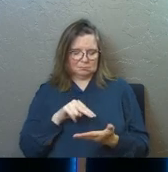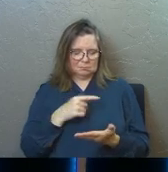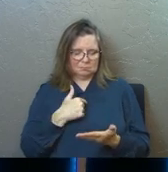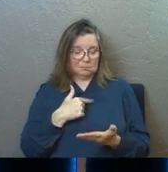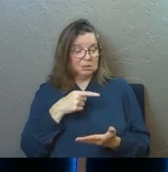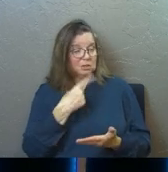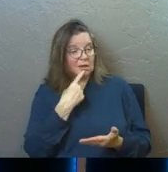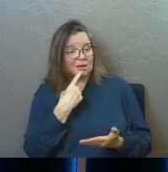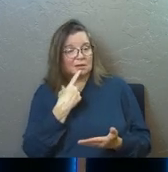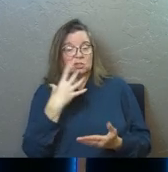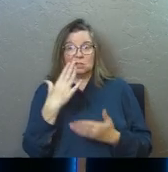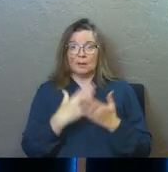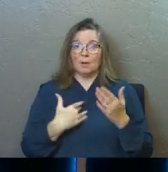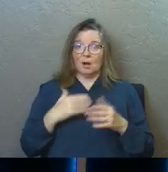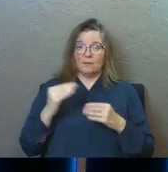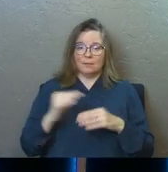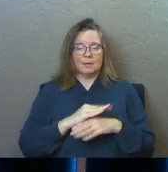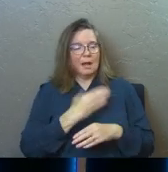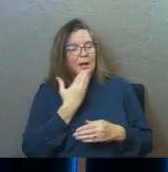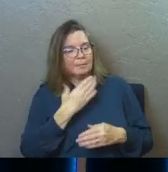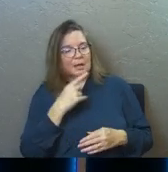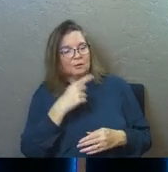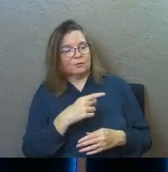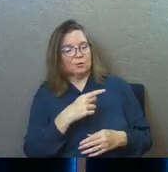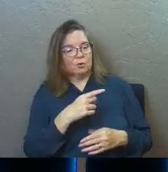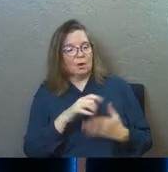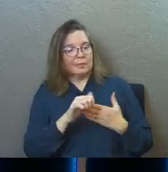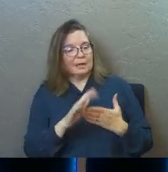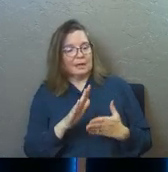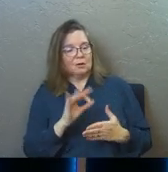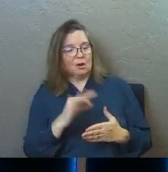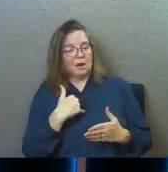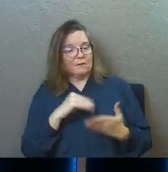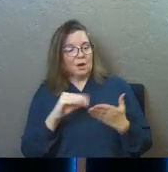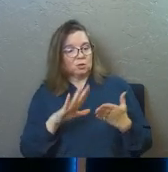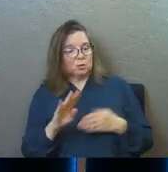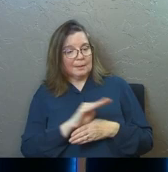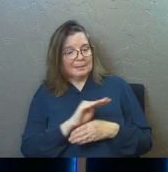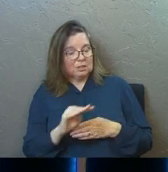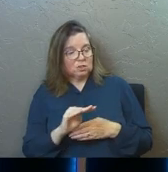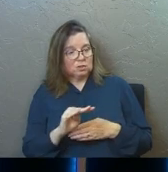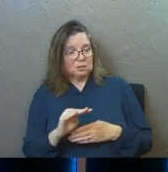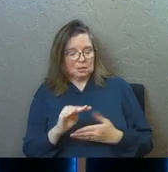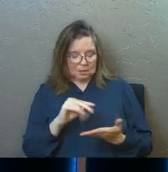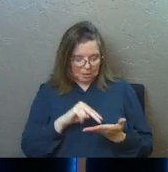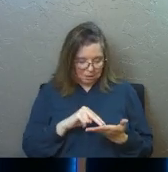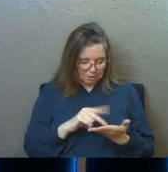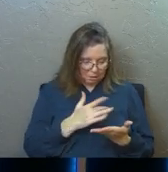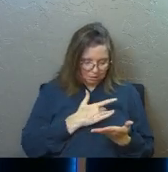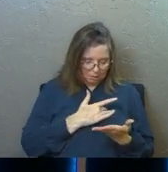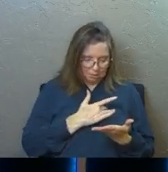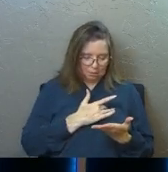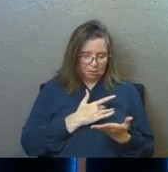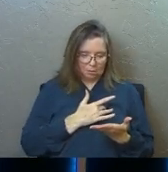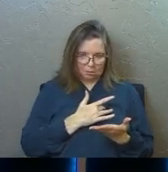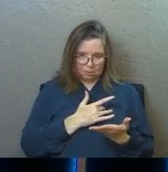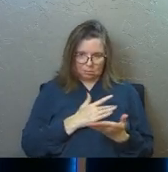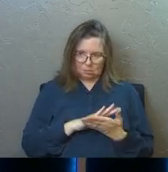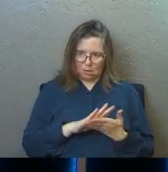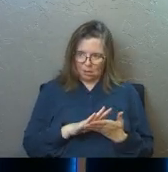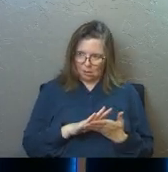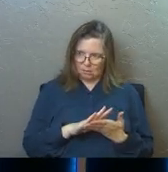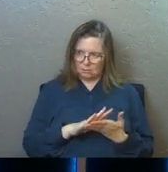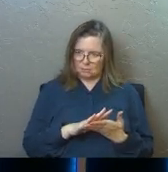I'm thankful. She's a part of our ministry, so I'm thankful you're the leader of our student ministry. And it meant the world. It was super kind,